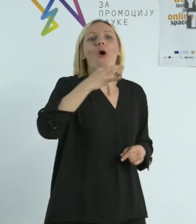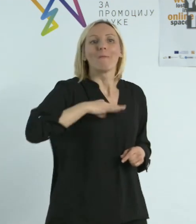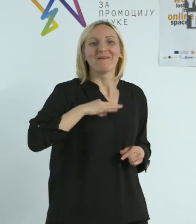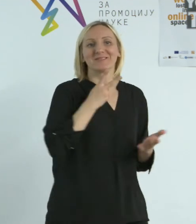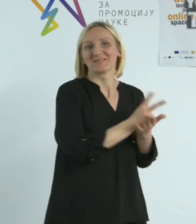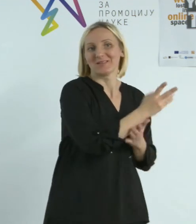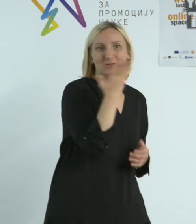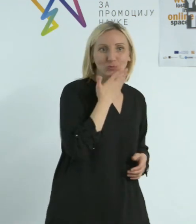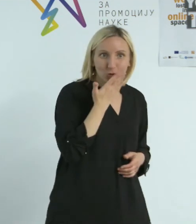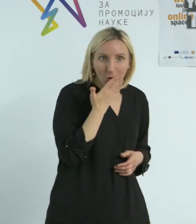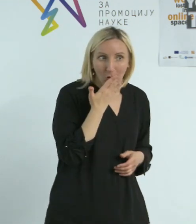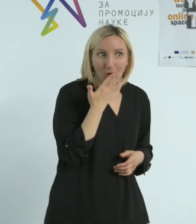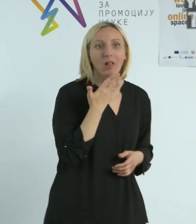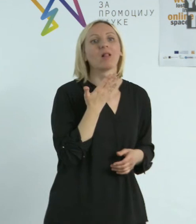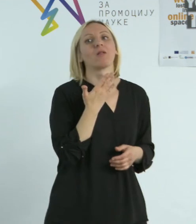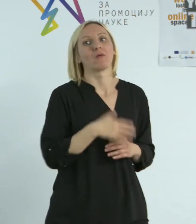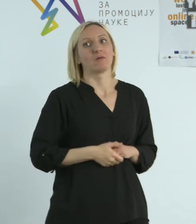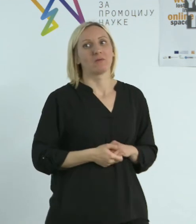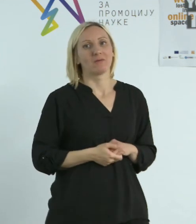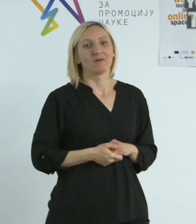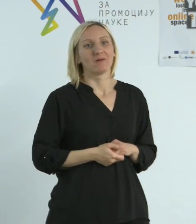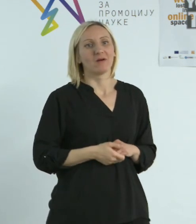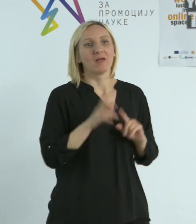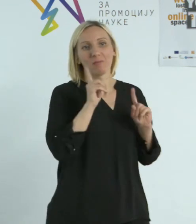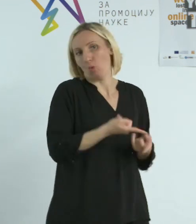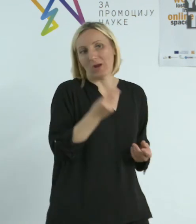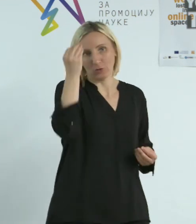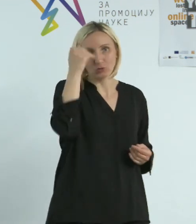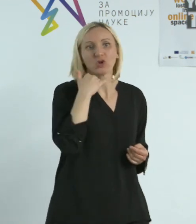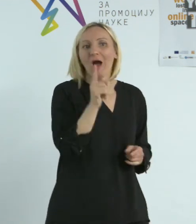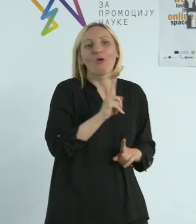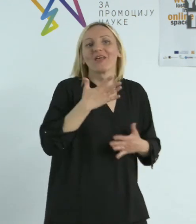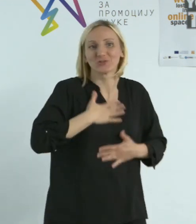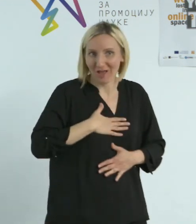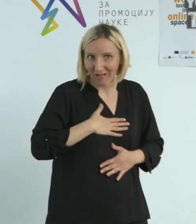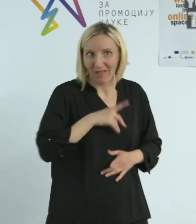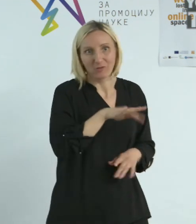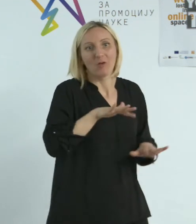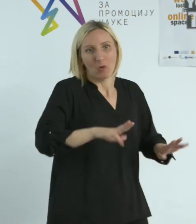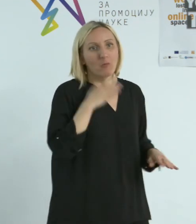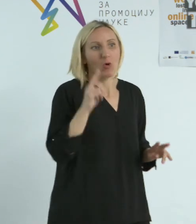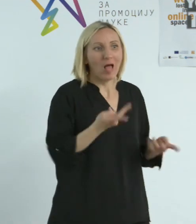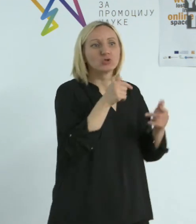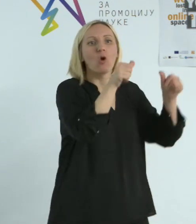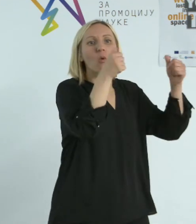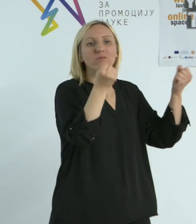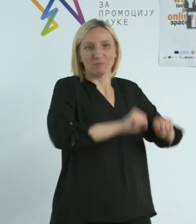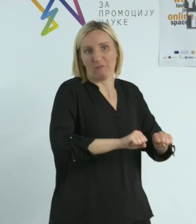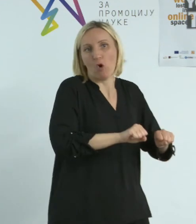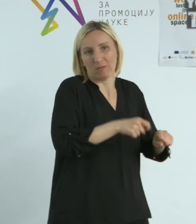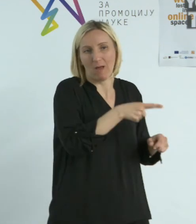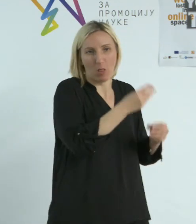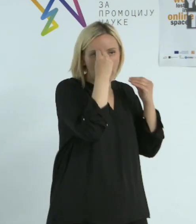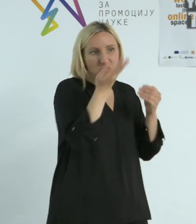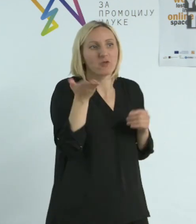participate, the change can be done. But it cannot be reached to them if you are trying to the course like this was, I